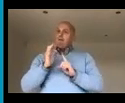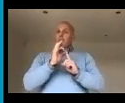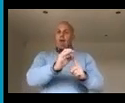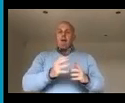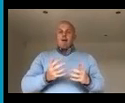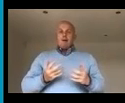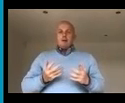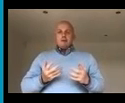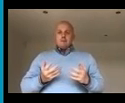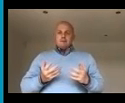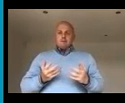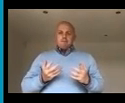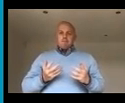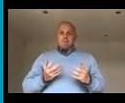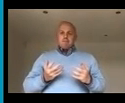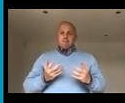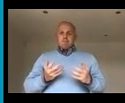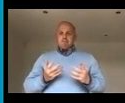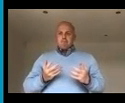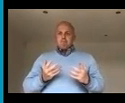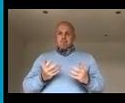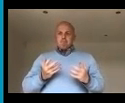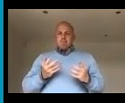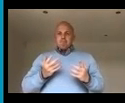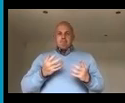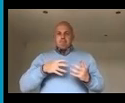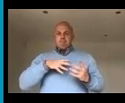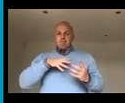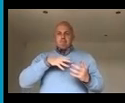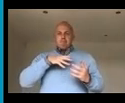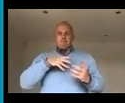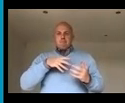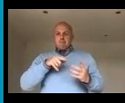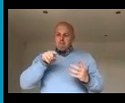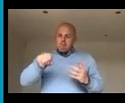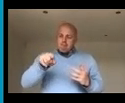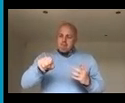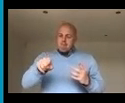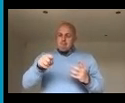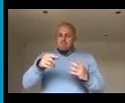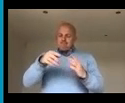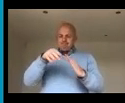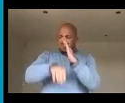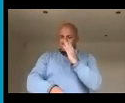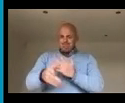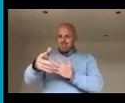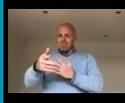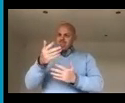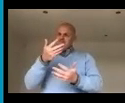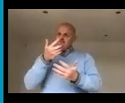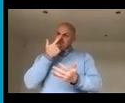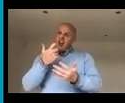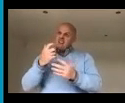who are, perhaps at particular disadvantage can actually make an application. So we're making this